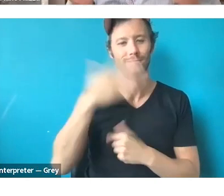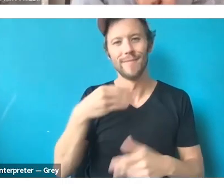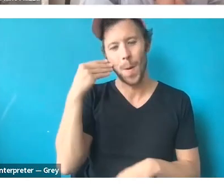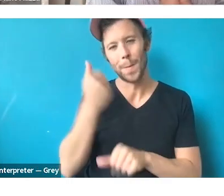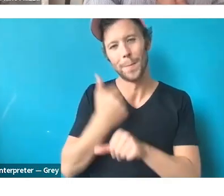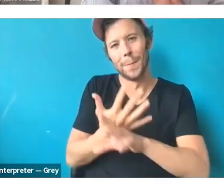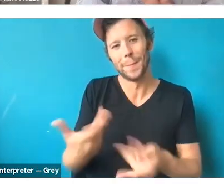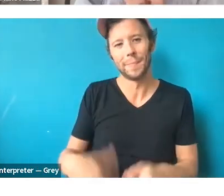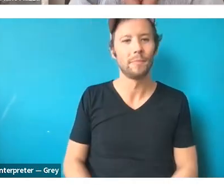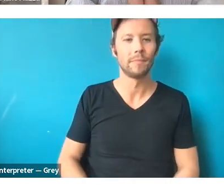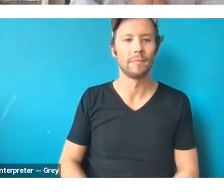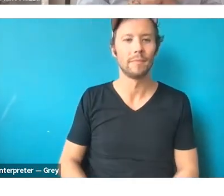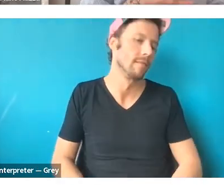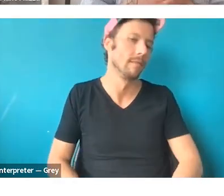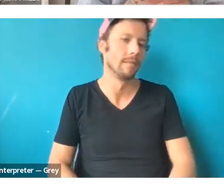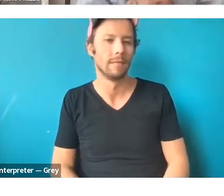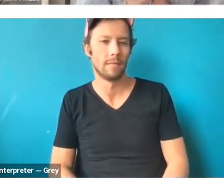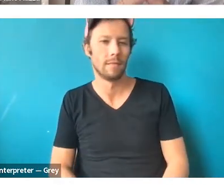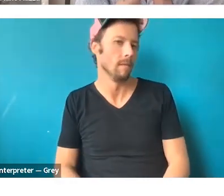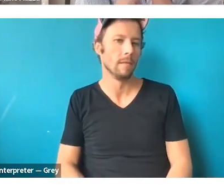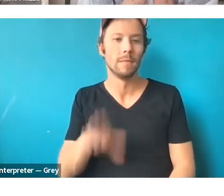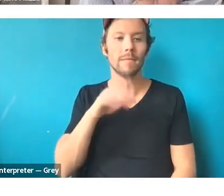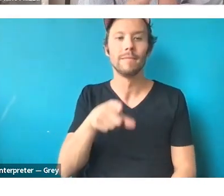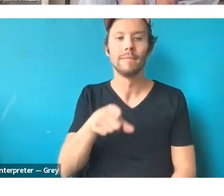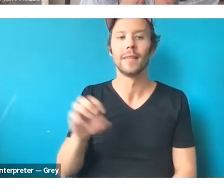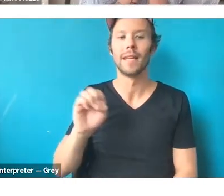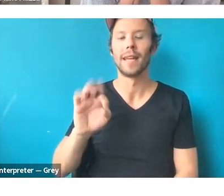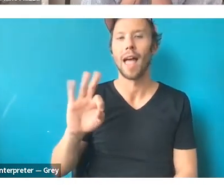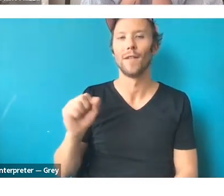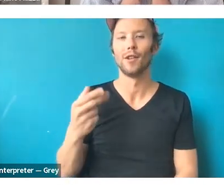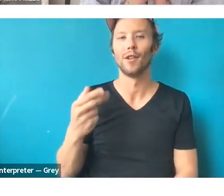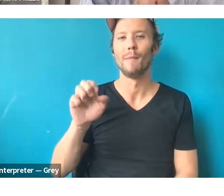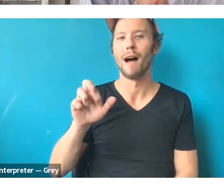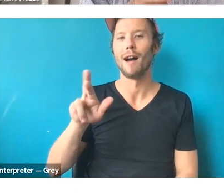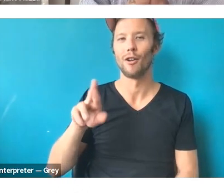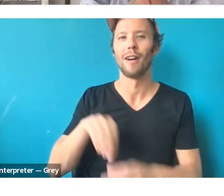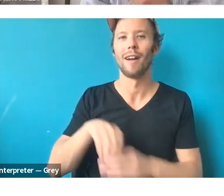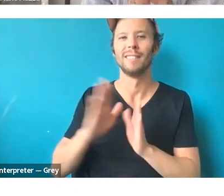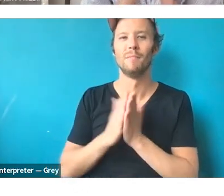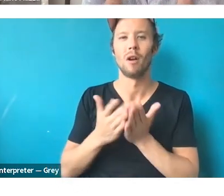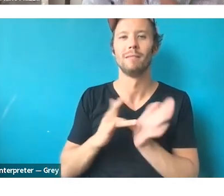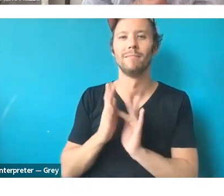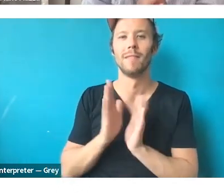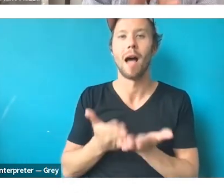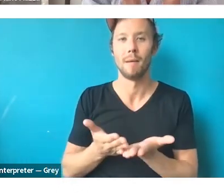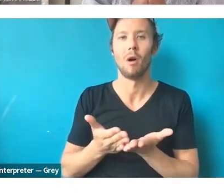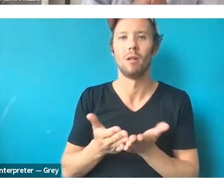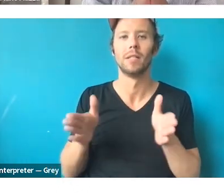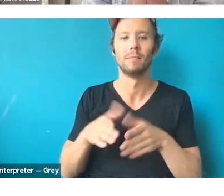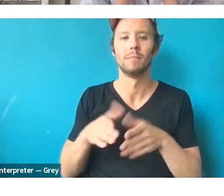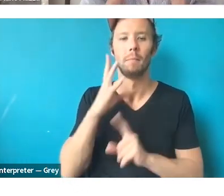The Bible, Small is Beautiful by E.F. Schumacher. Wisdom demands a new orientation of science and technology toward the